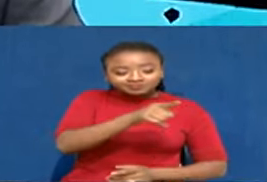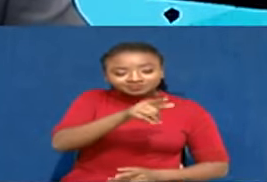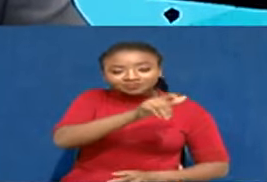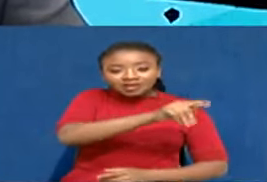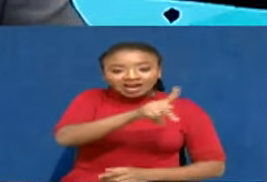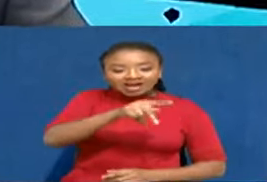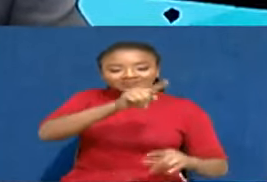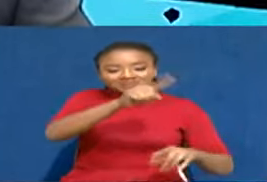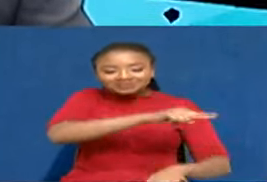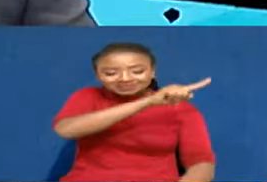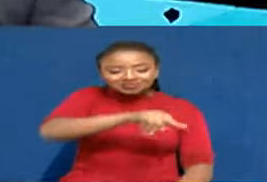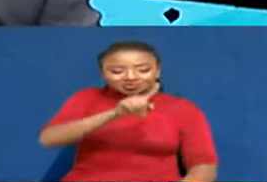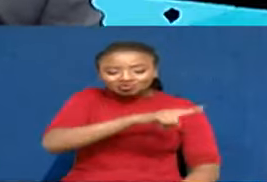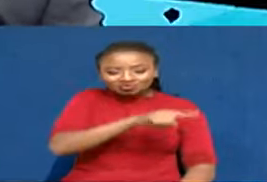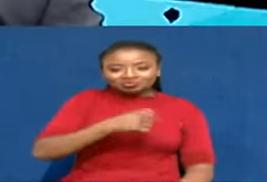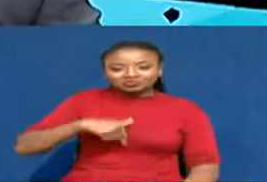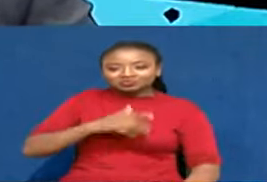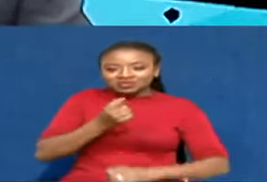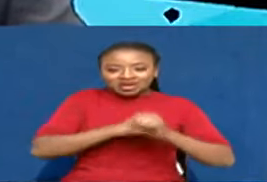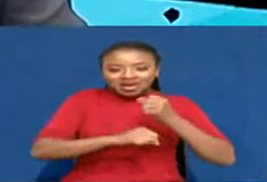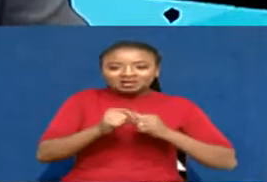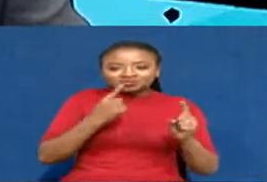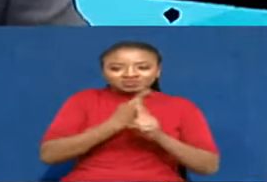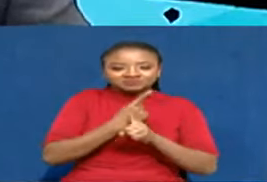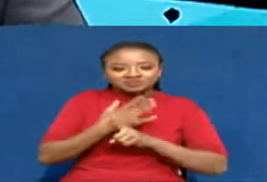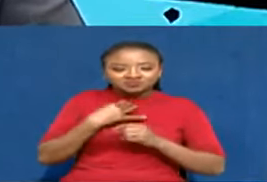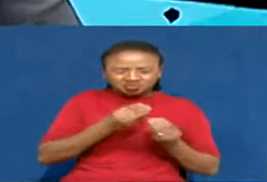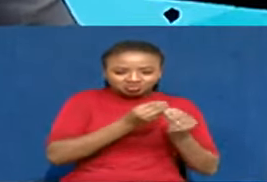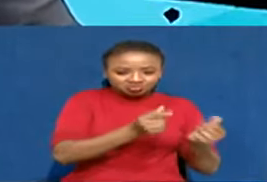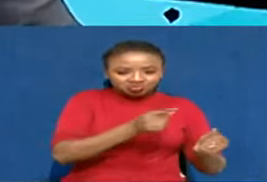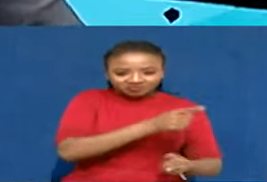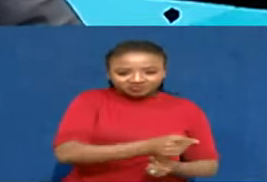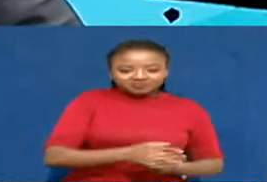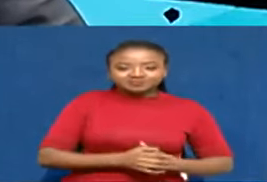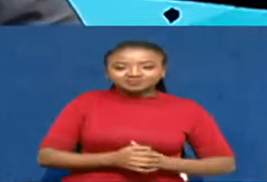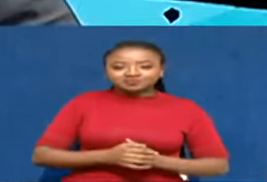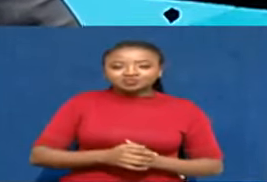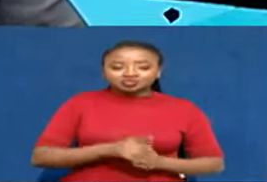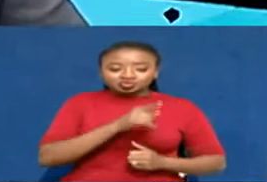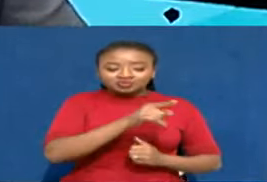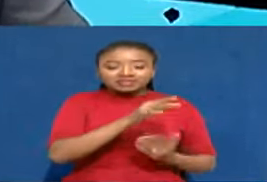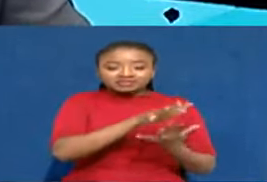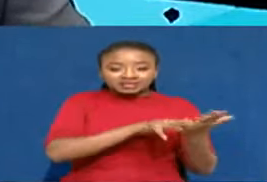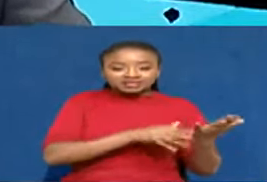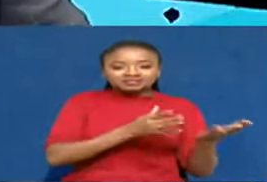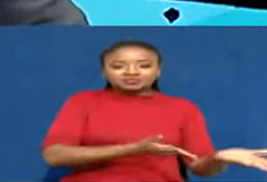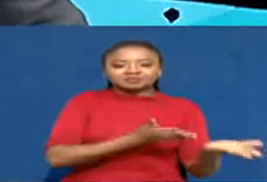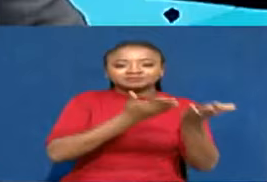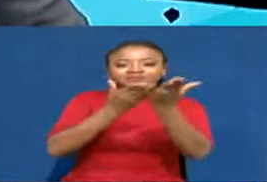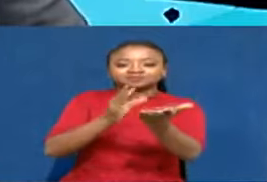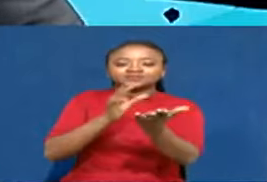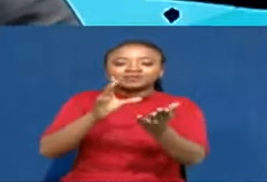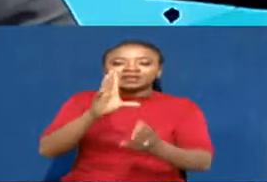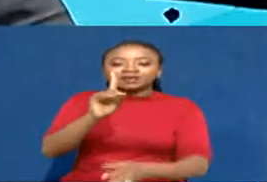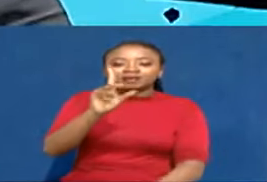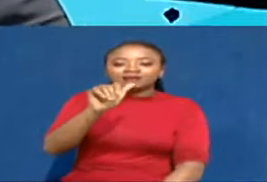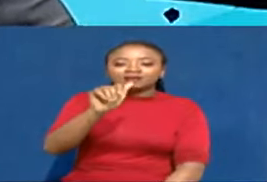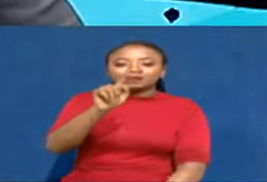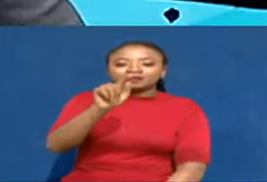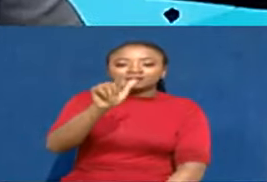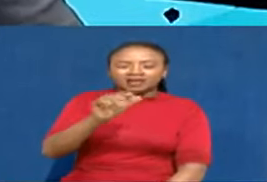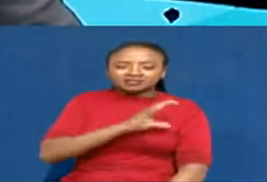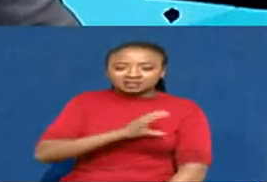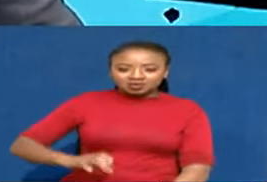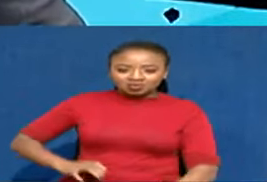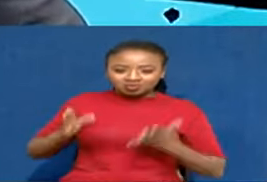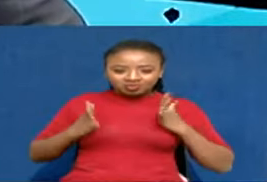said earlier. And actually, we are sending it to the Office of the Data Commissioner, a revised list tomorrow morning. But my